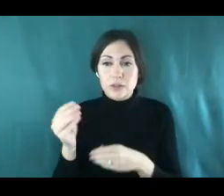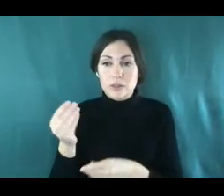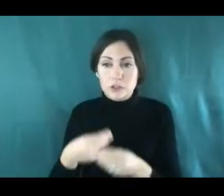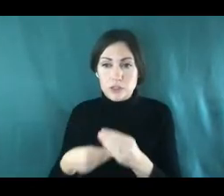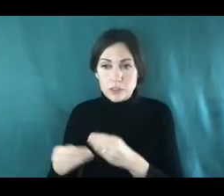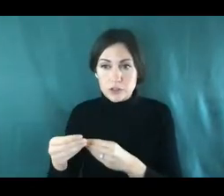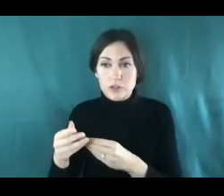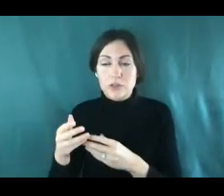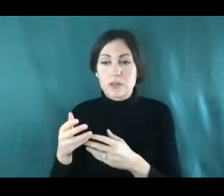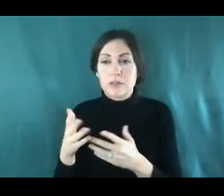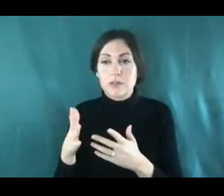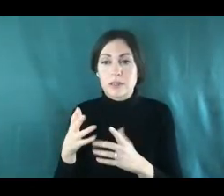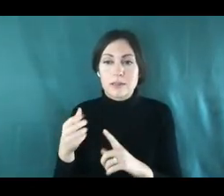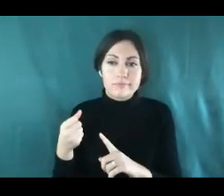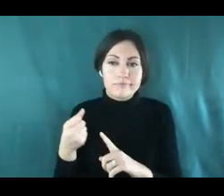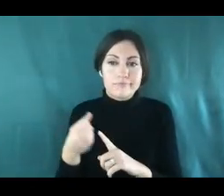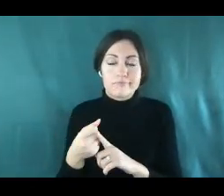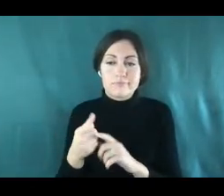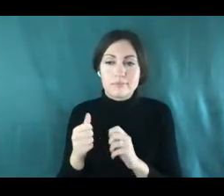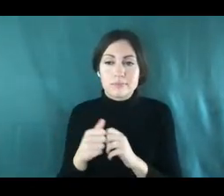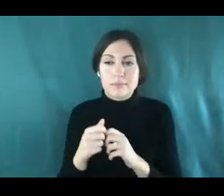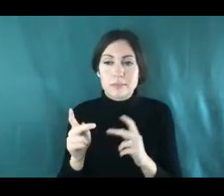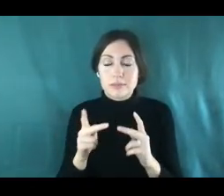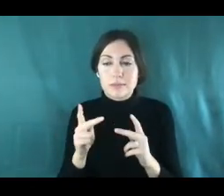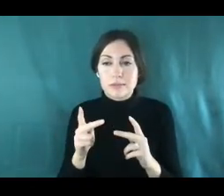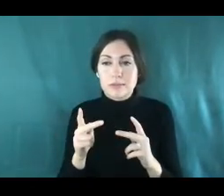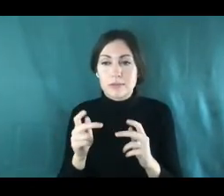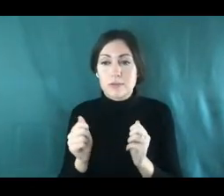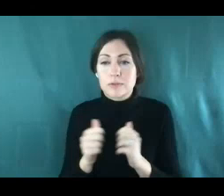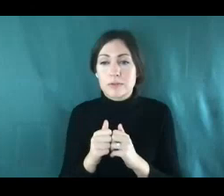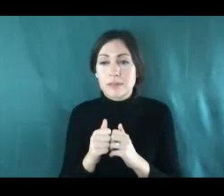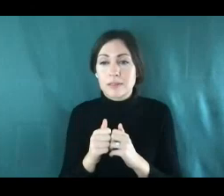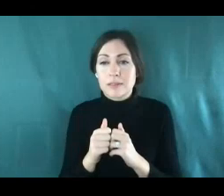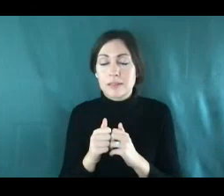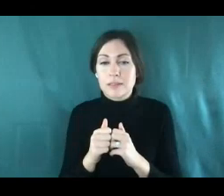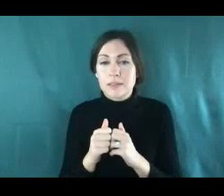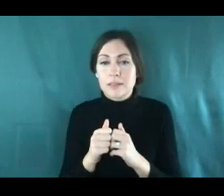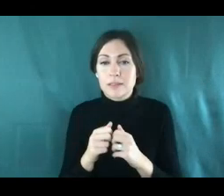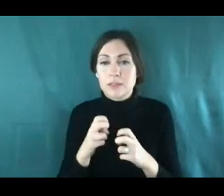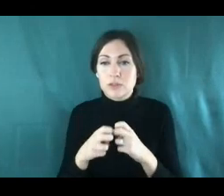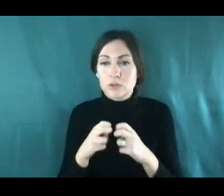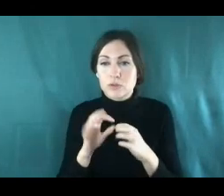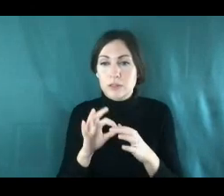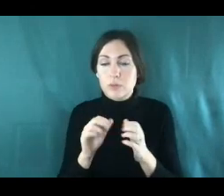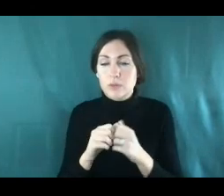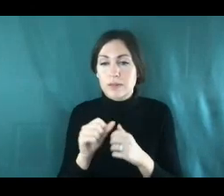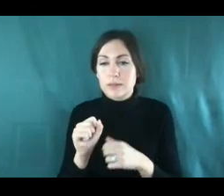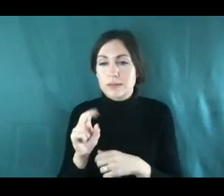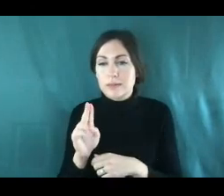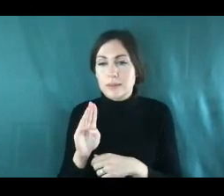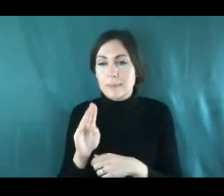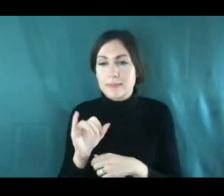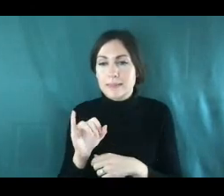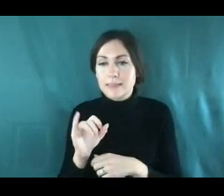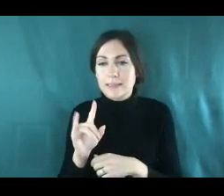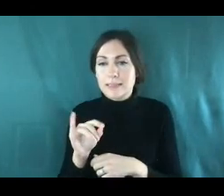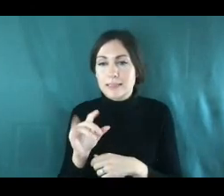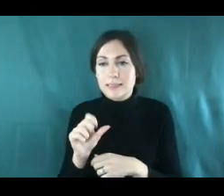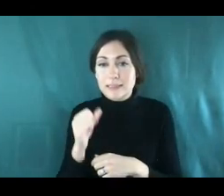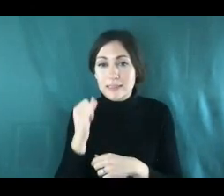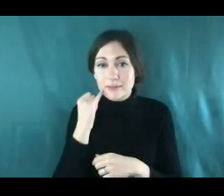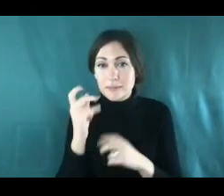impact to folks, with the issue around the subsidies on whether folks can afford